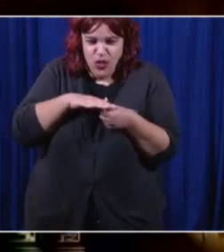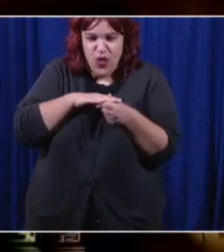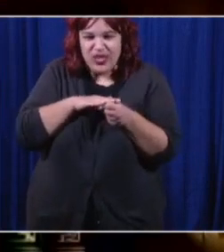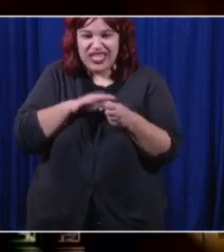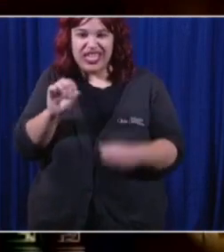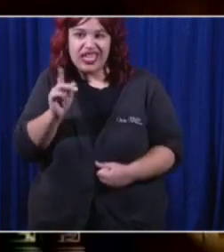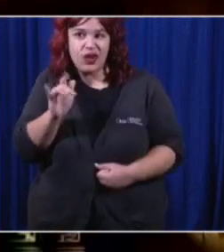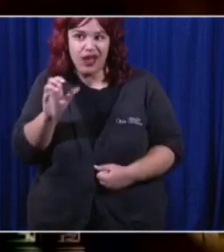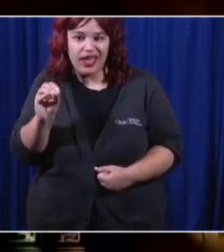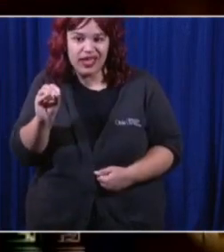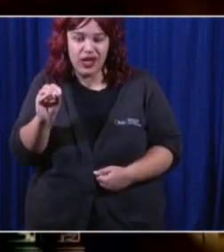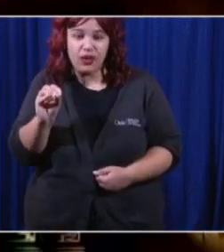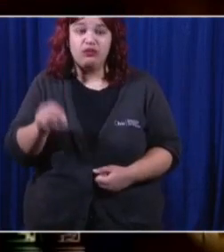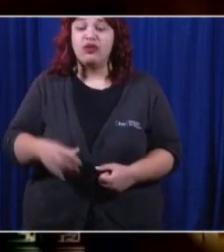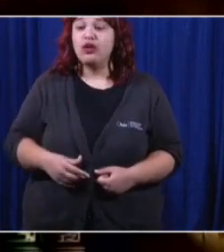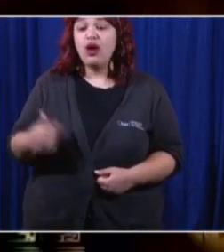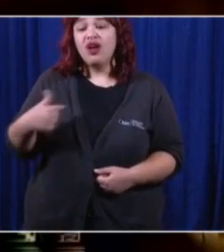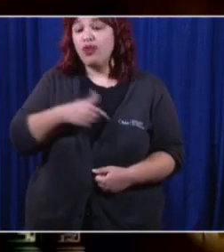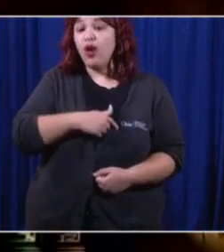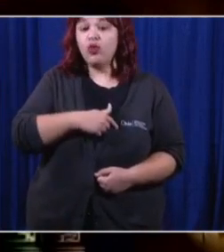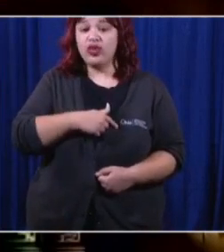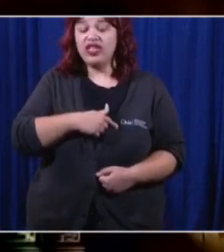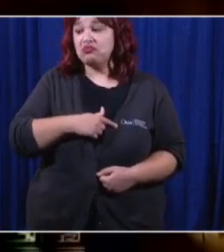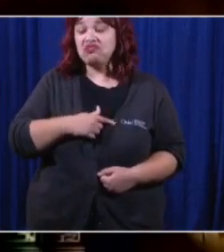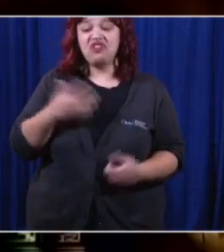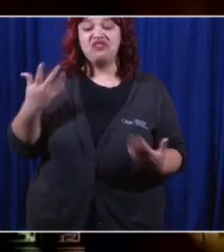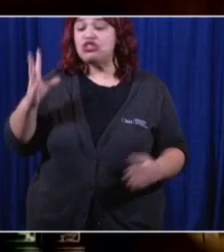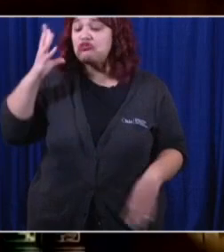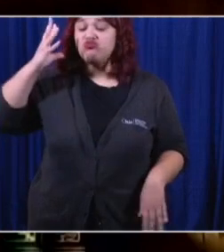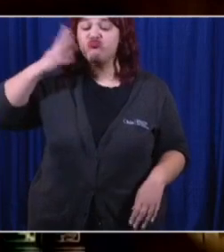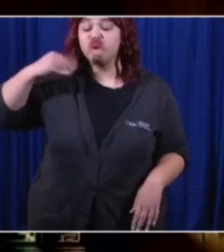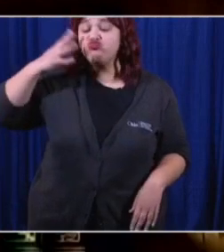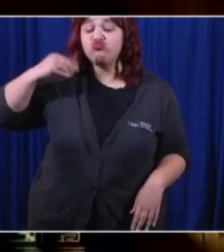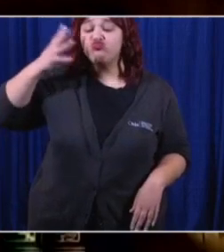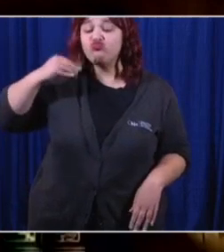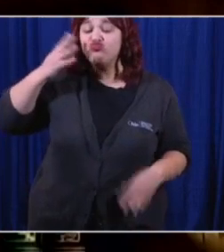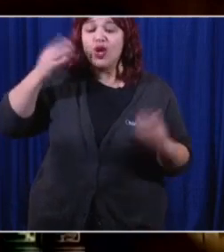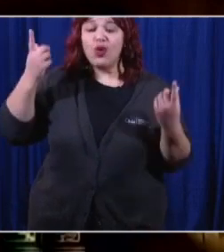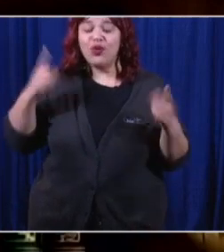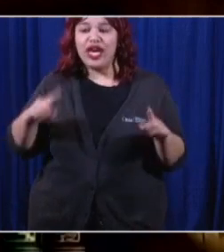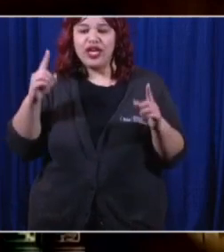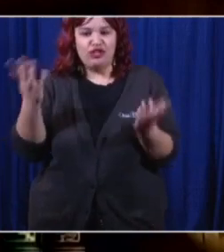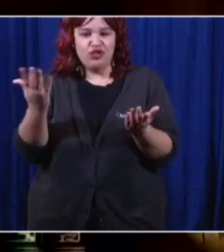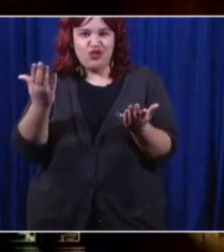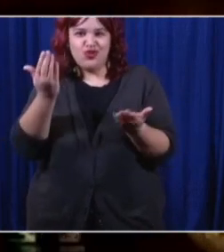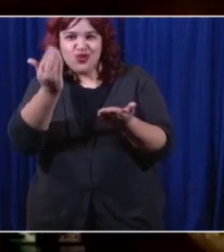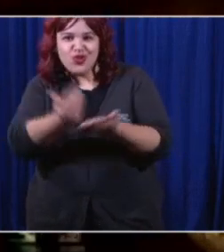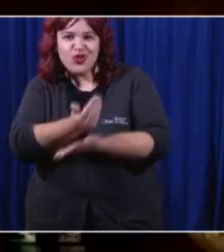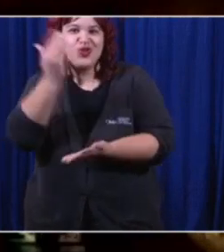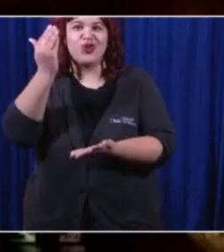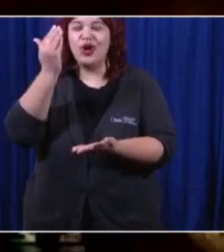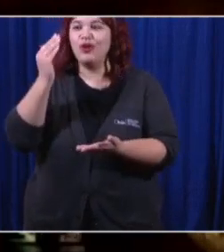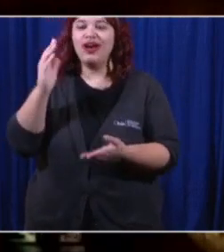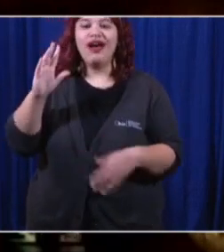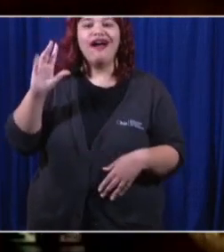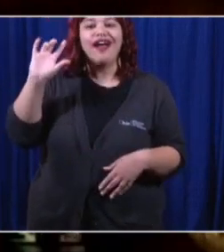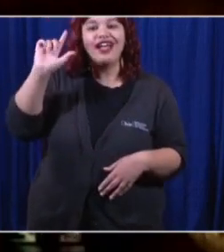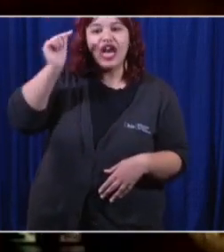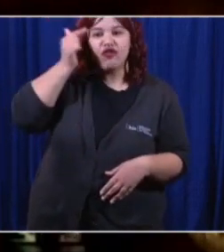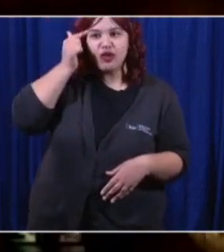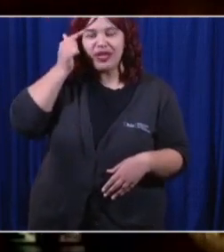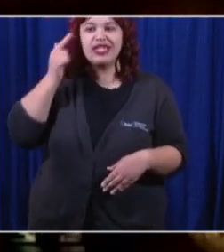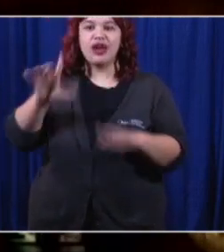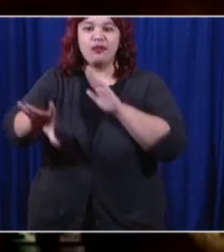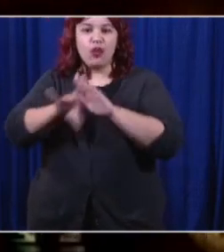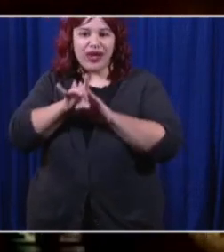quite used to dealing with changes in administrations and policy changes coming out of Washington. So we'll obviously, if asked our